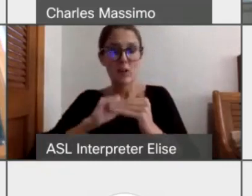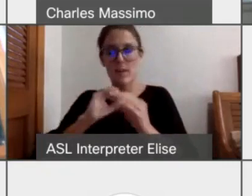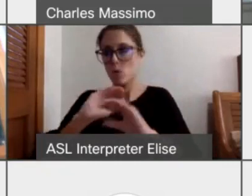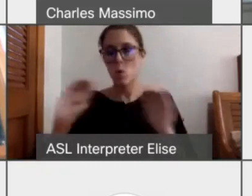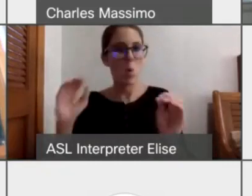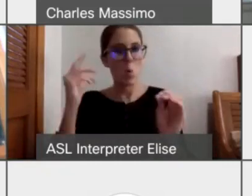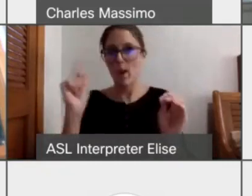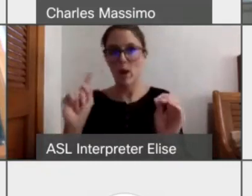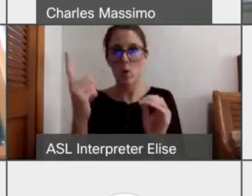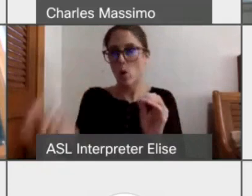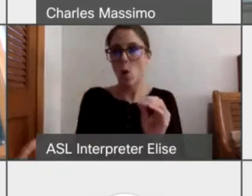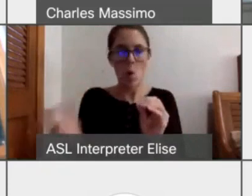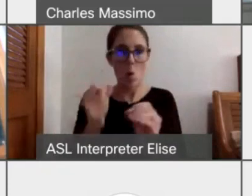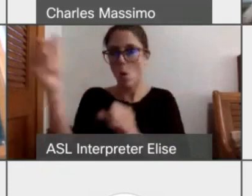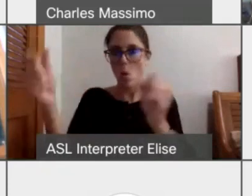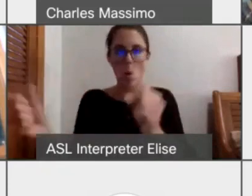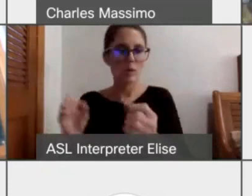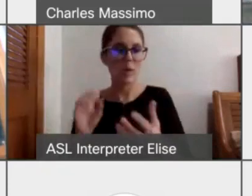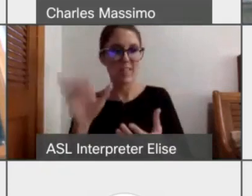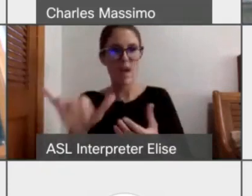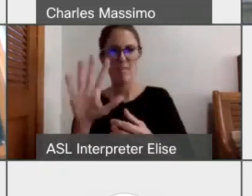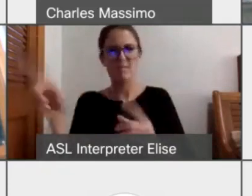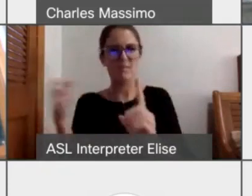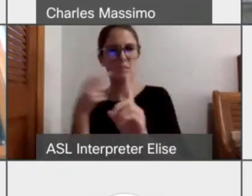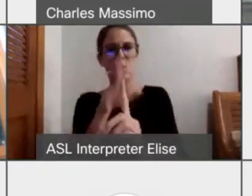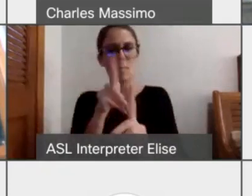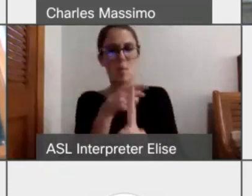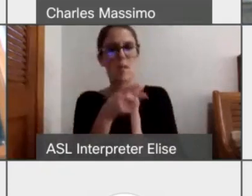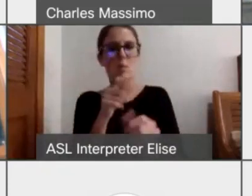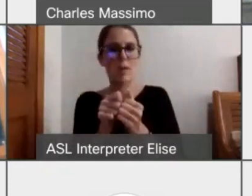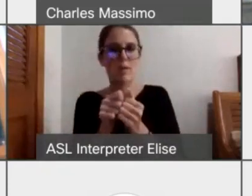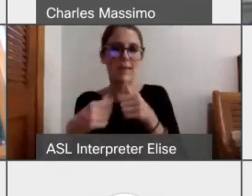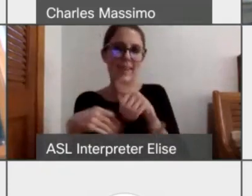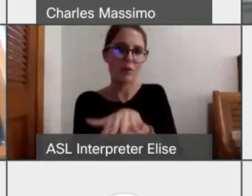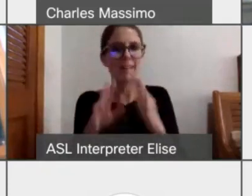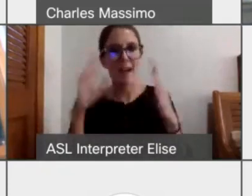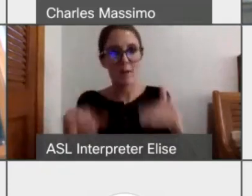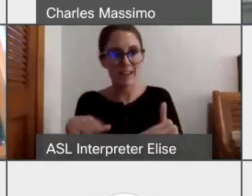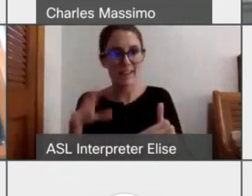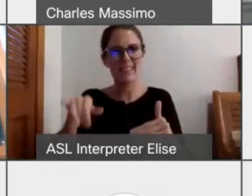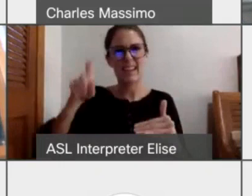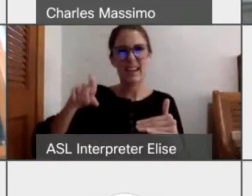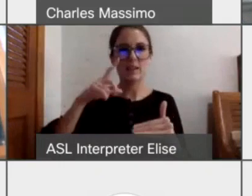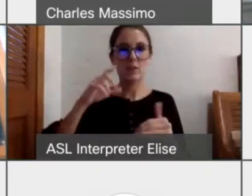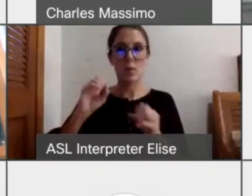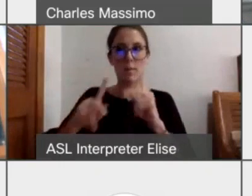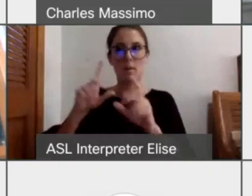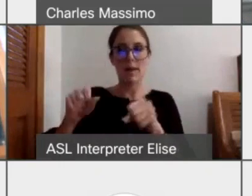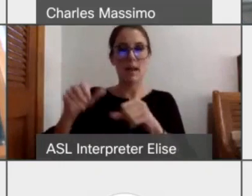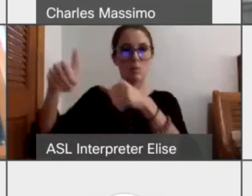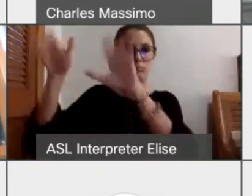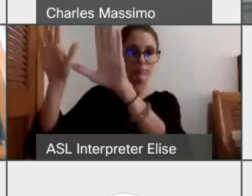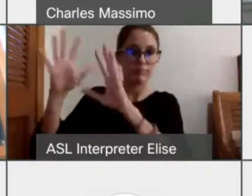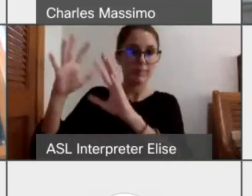find integrative ways, for housing and things like that, which we know is needed, so that people move out of the